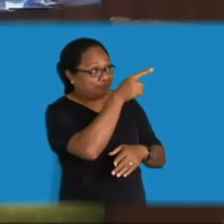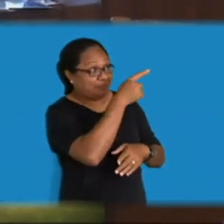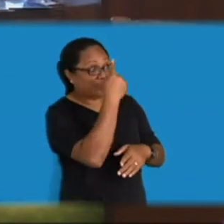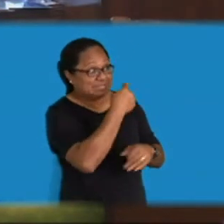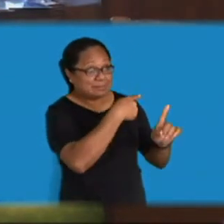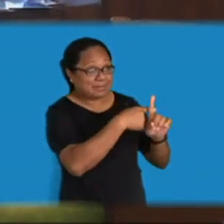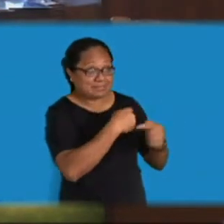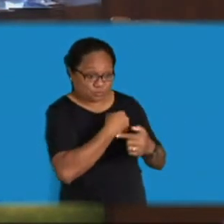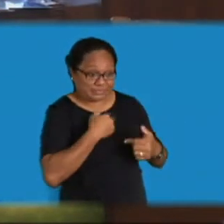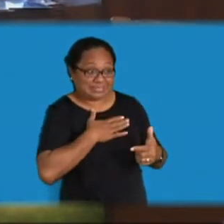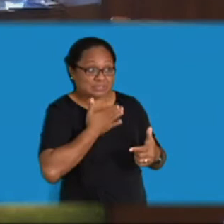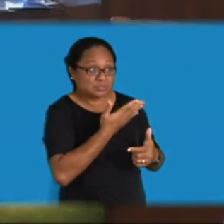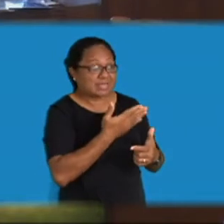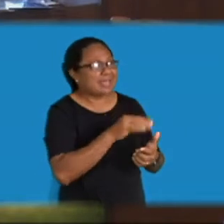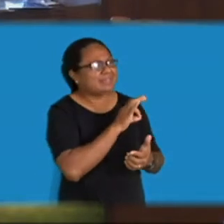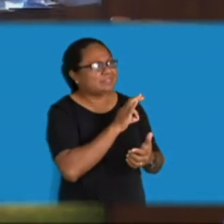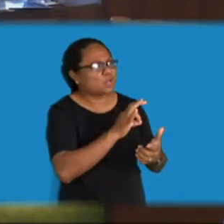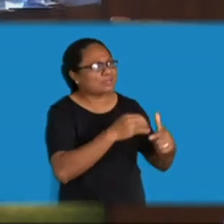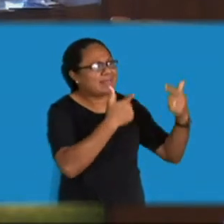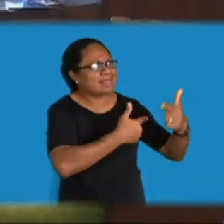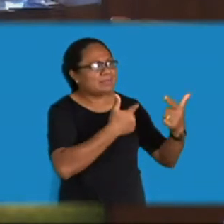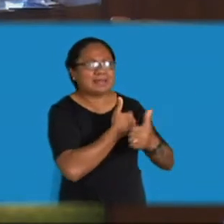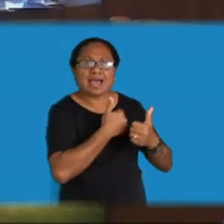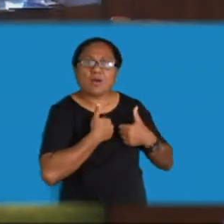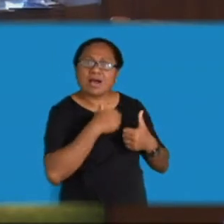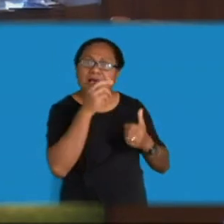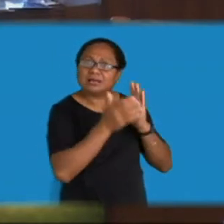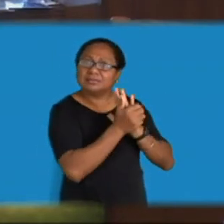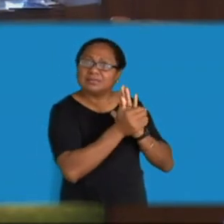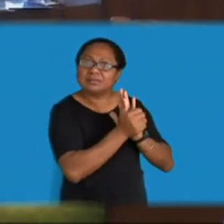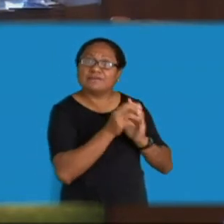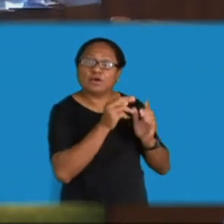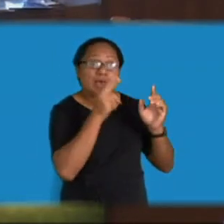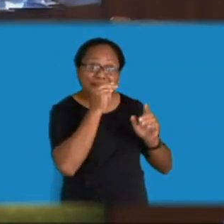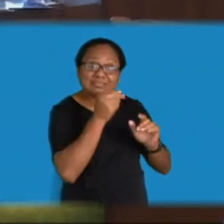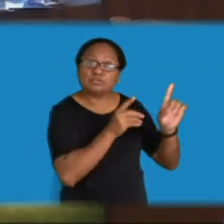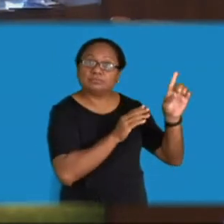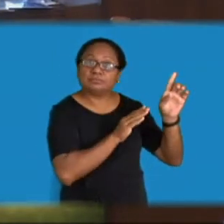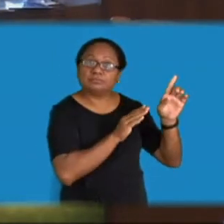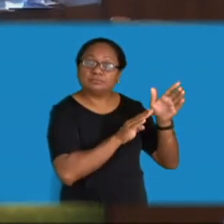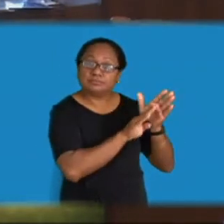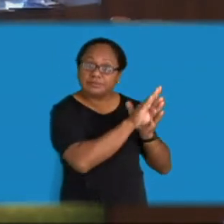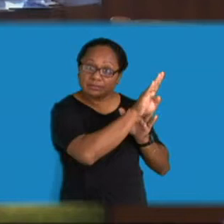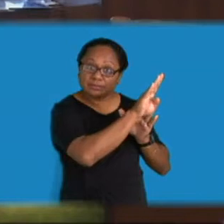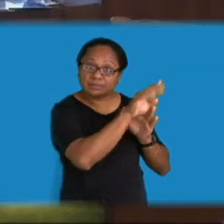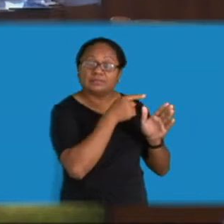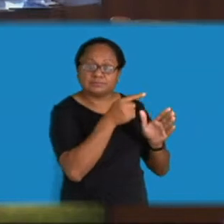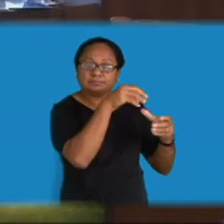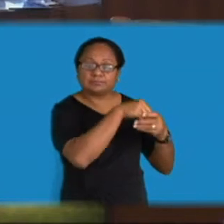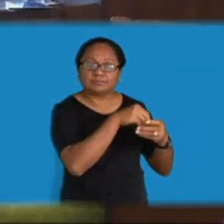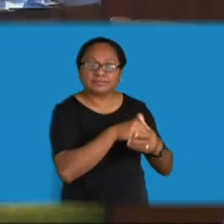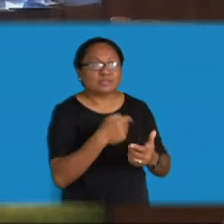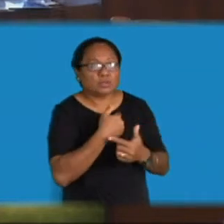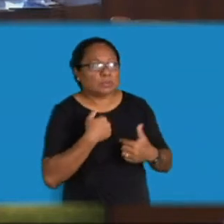not constrain our potential for development. Madam Speaker, we were not able to attend the meeting as the notice had come